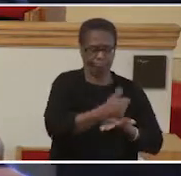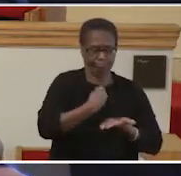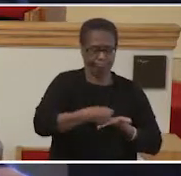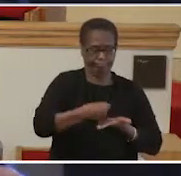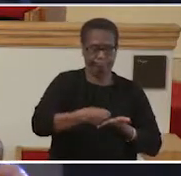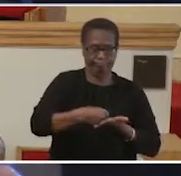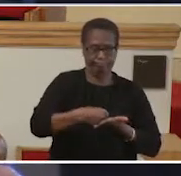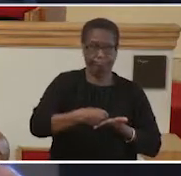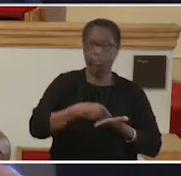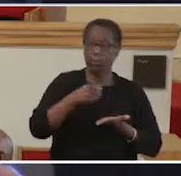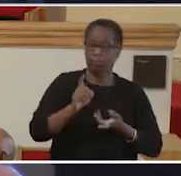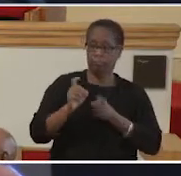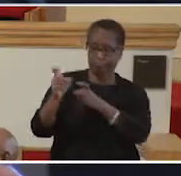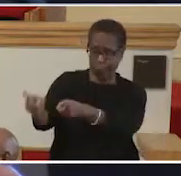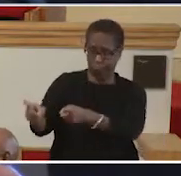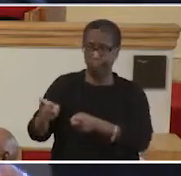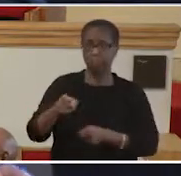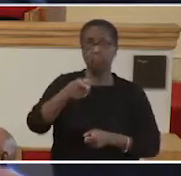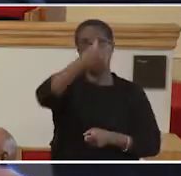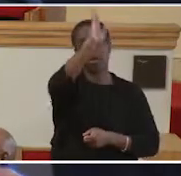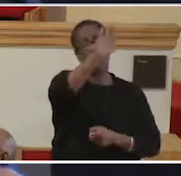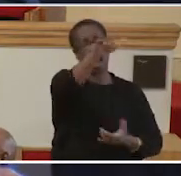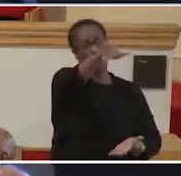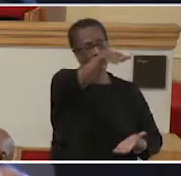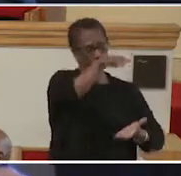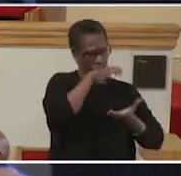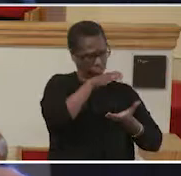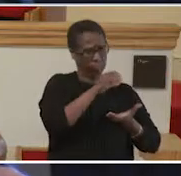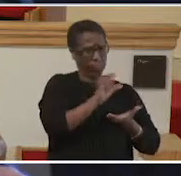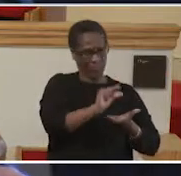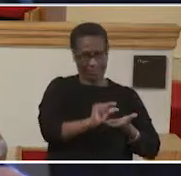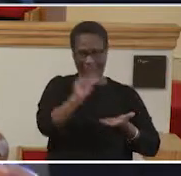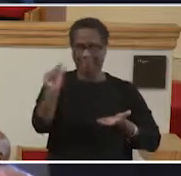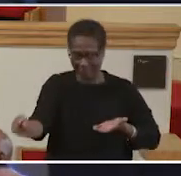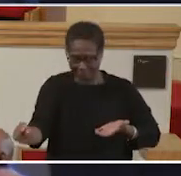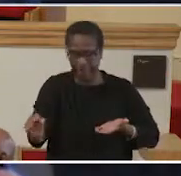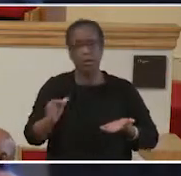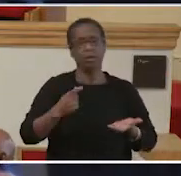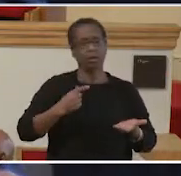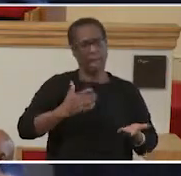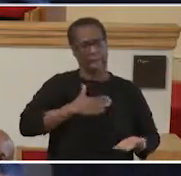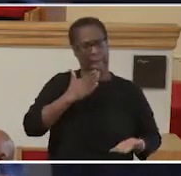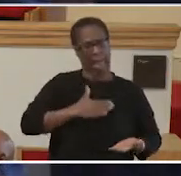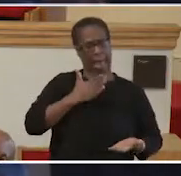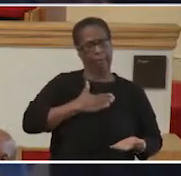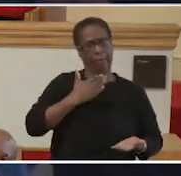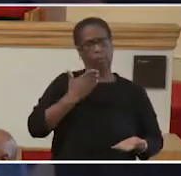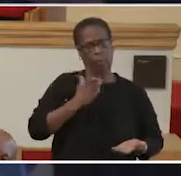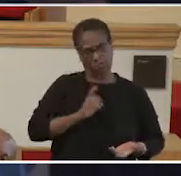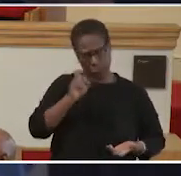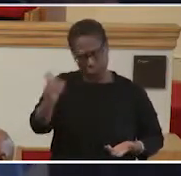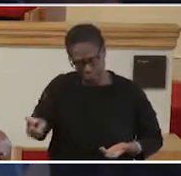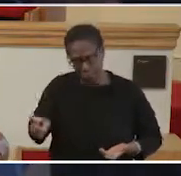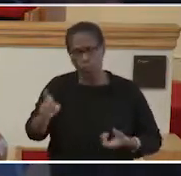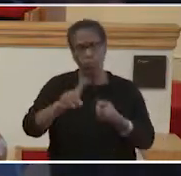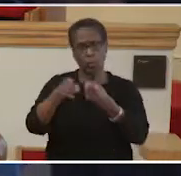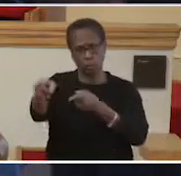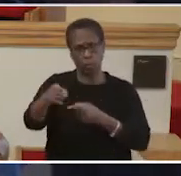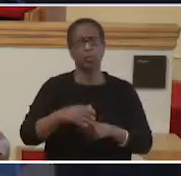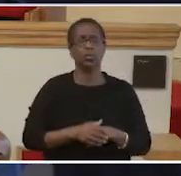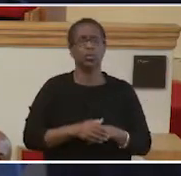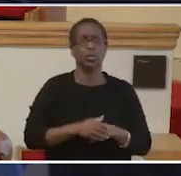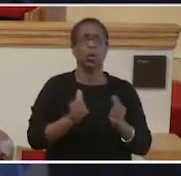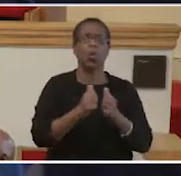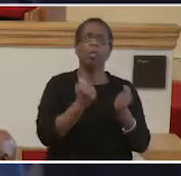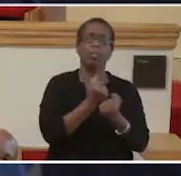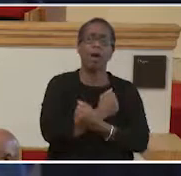gift that you had given us, O gracious Lord, we cheerfully give it back to you with our love and